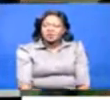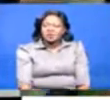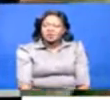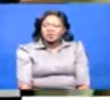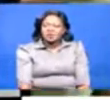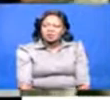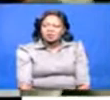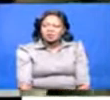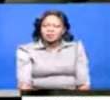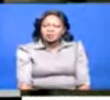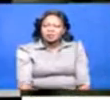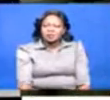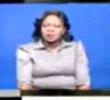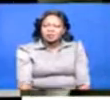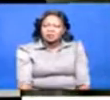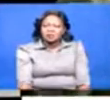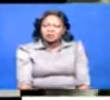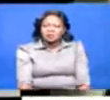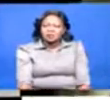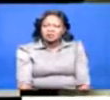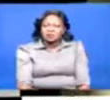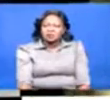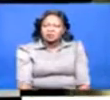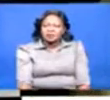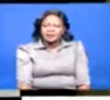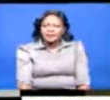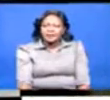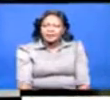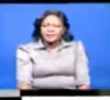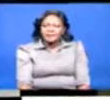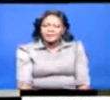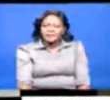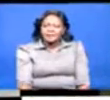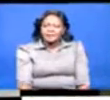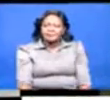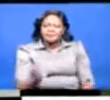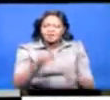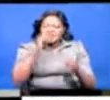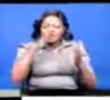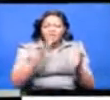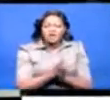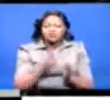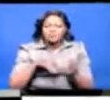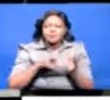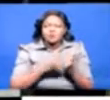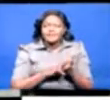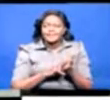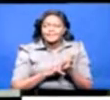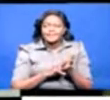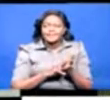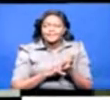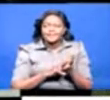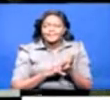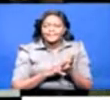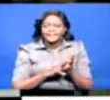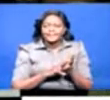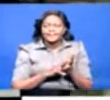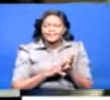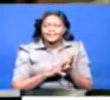governor, the elect governor, the elect women rep, and the elect senator, just say a